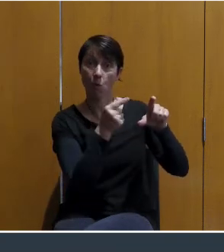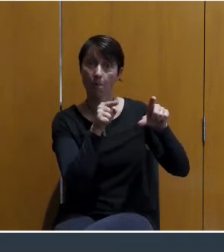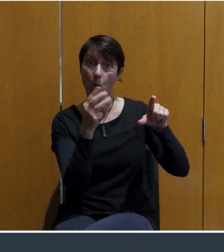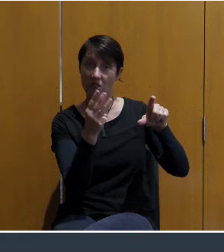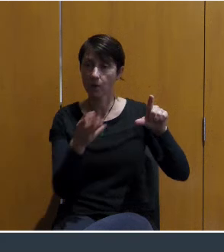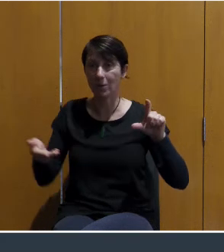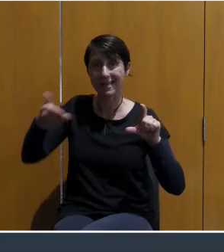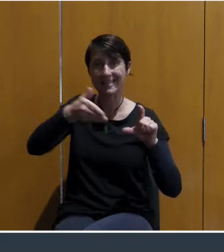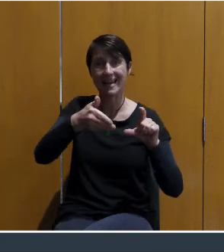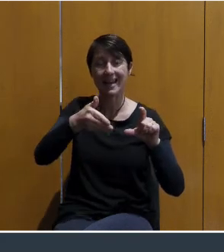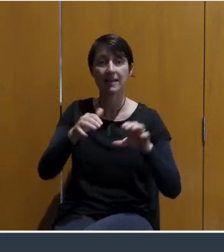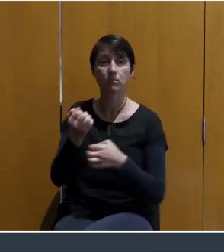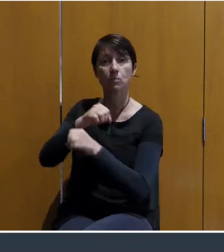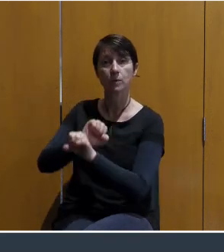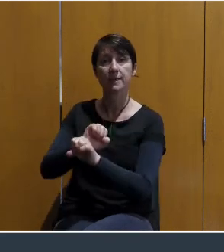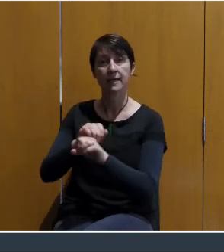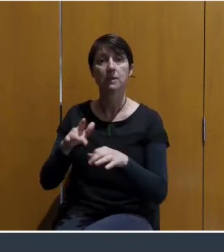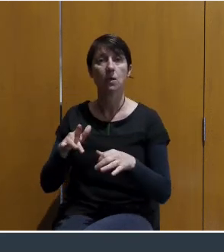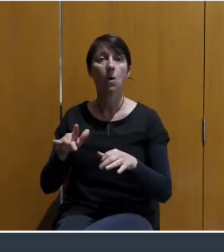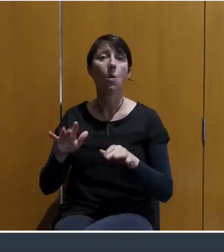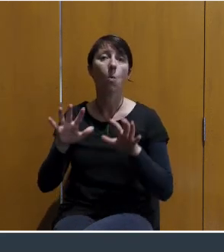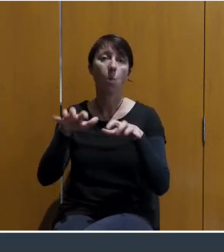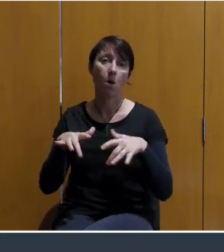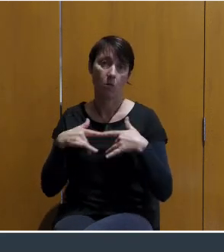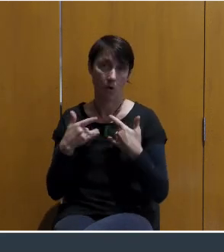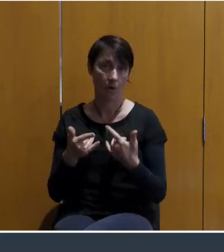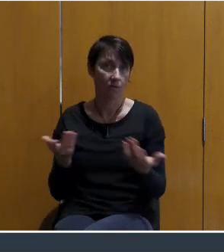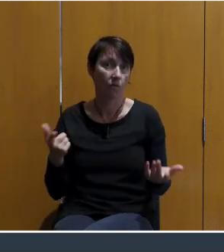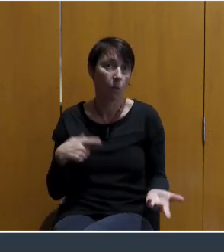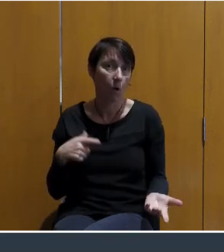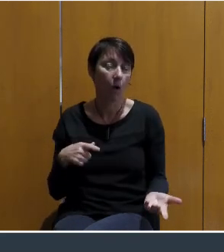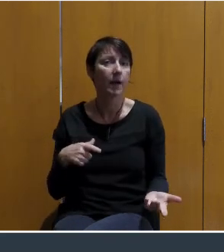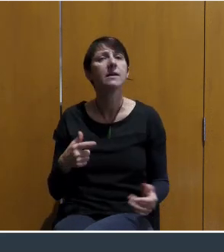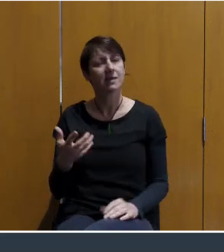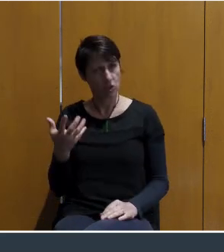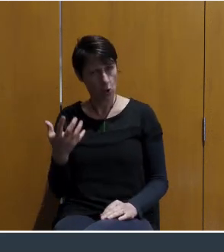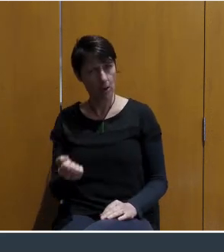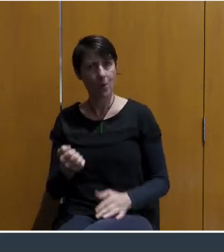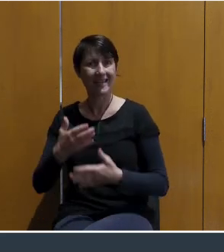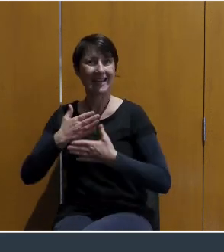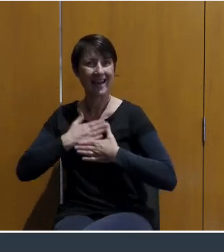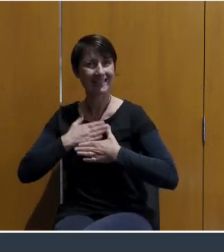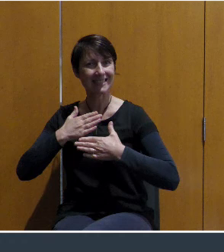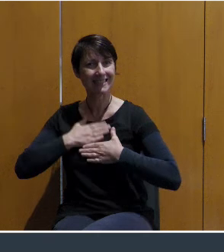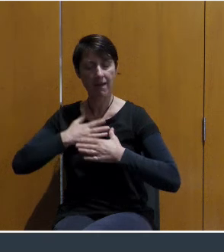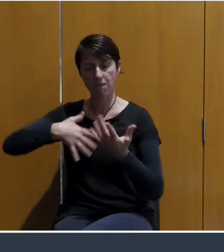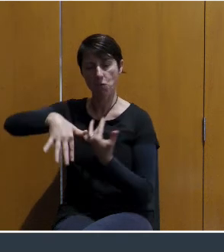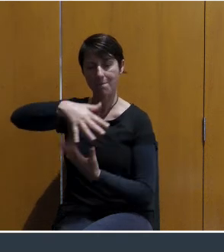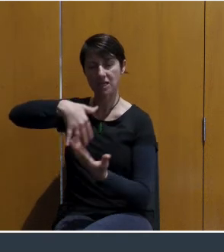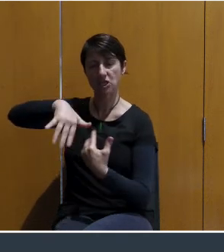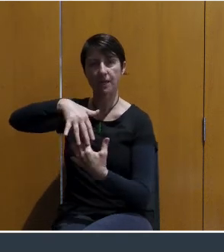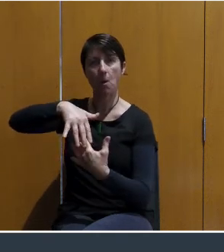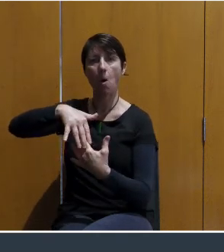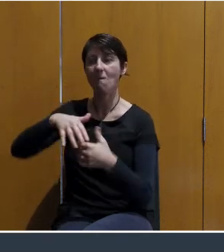The focus of implementing this policy is to prioritize safe interaction between dogs, people, and the environment,